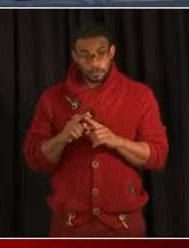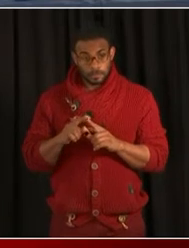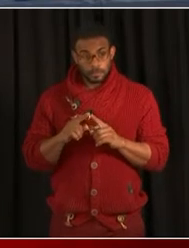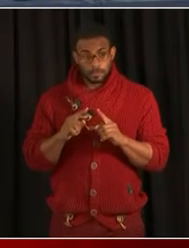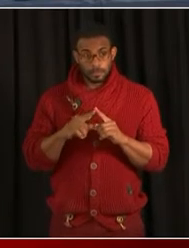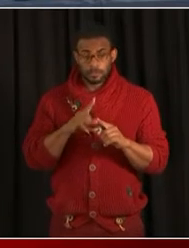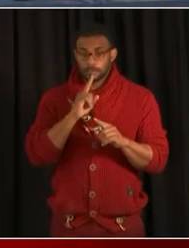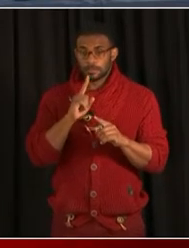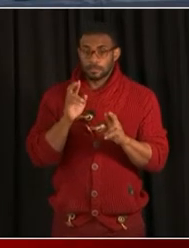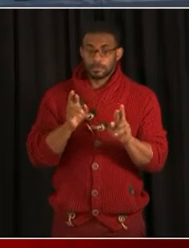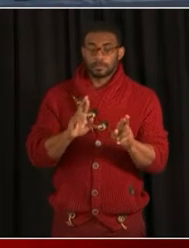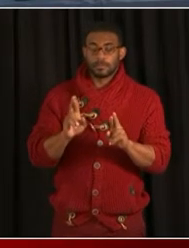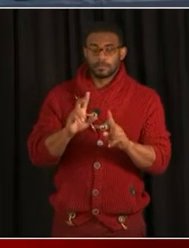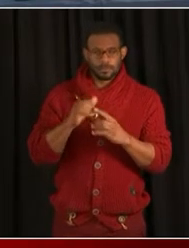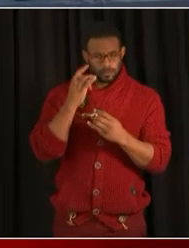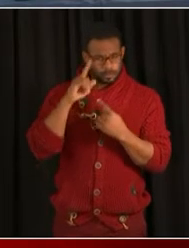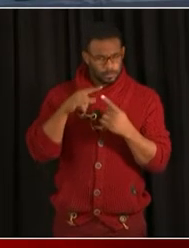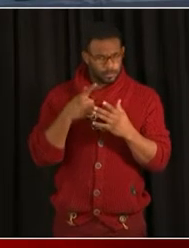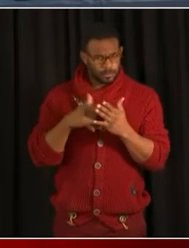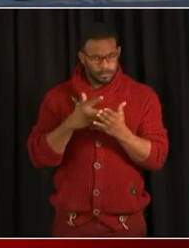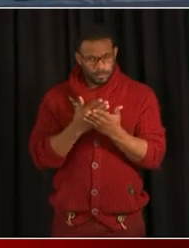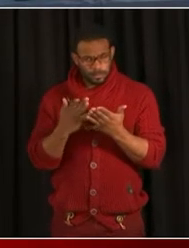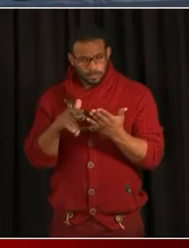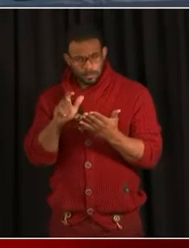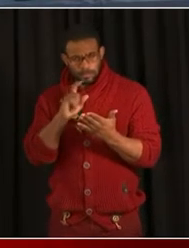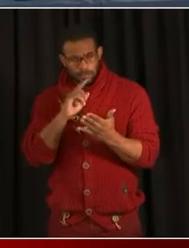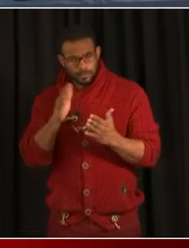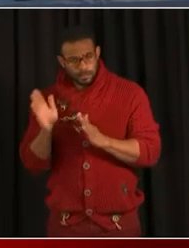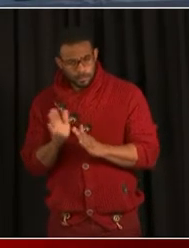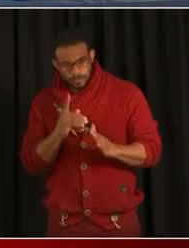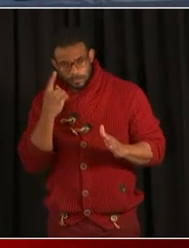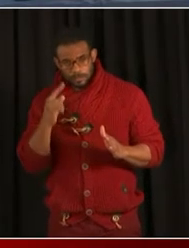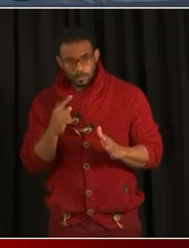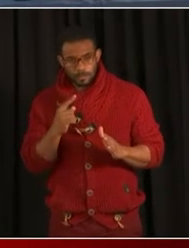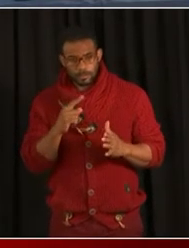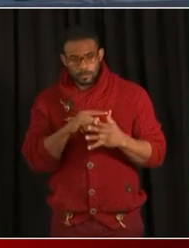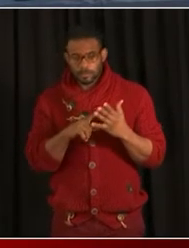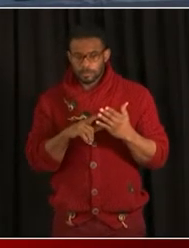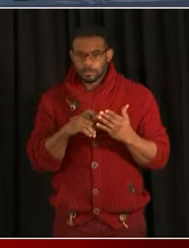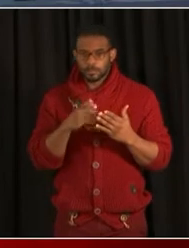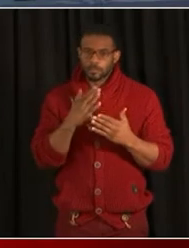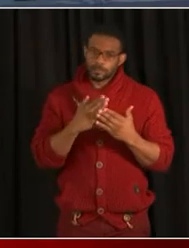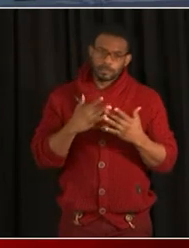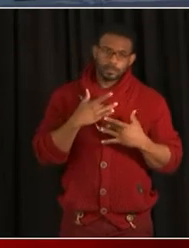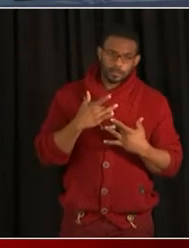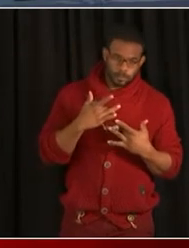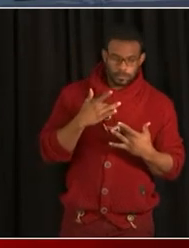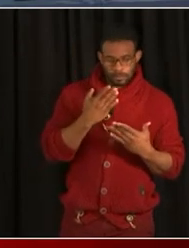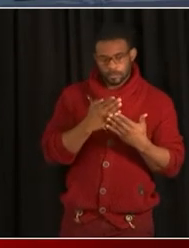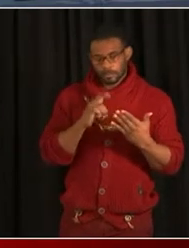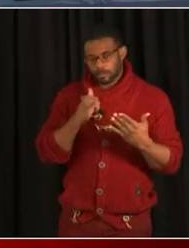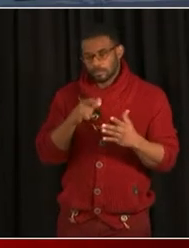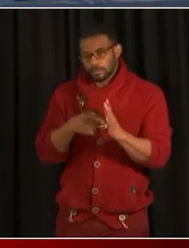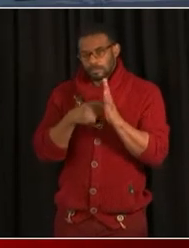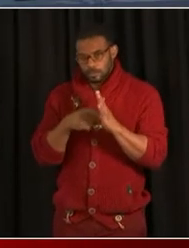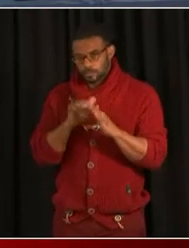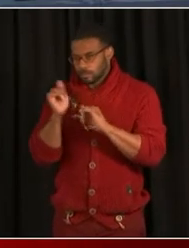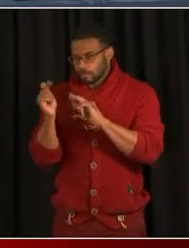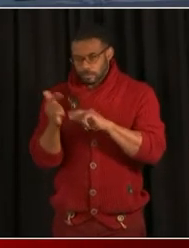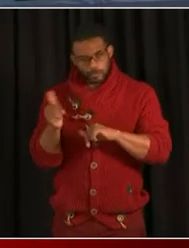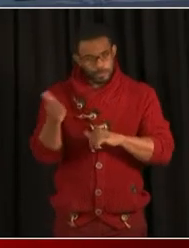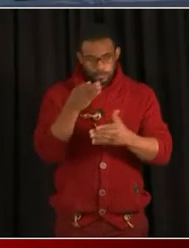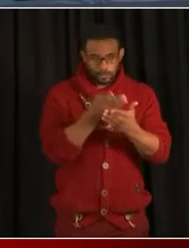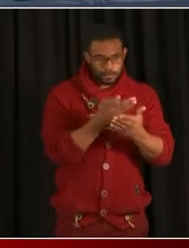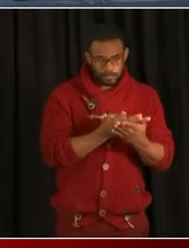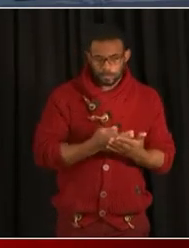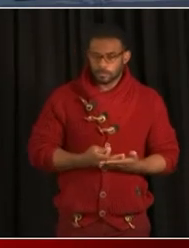Also, in order to be ready, when you think about what are the things that you need to be prepared, these are some of the usual suspects that we have required in all of the